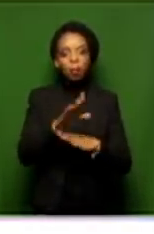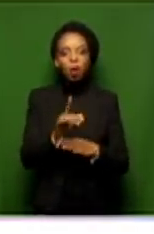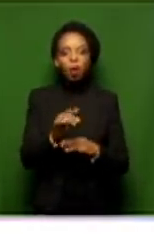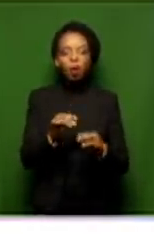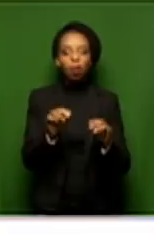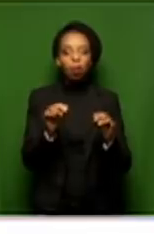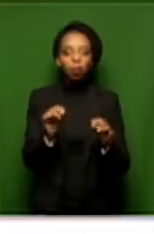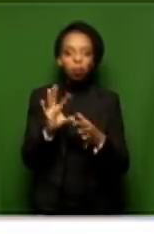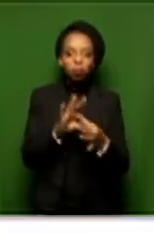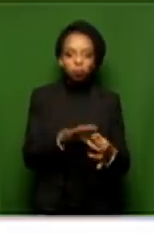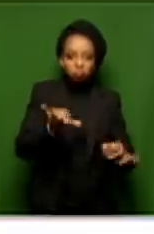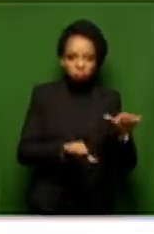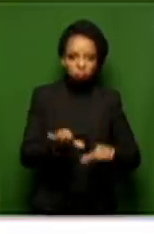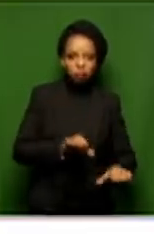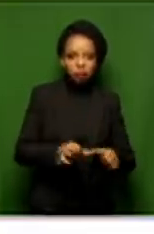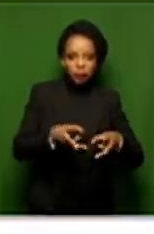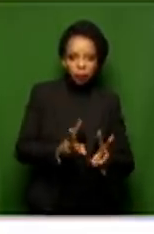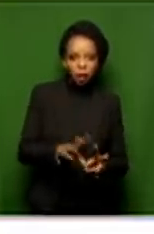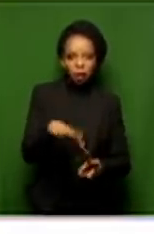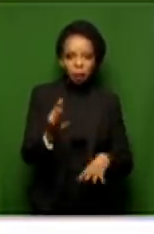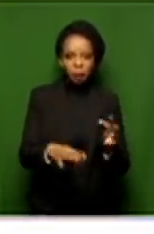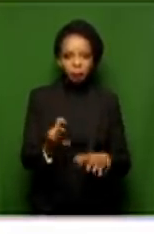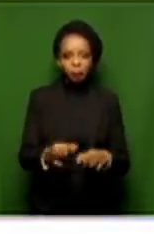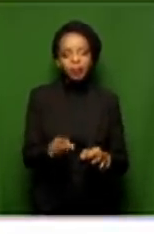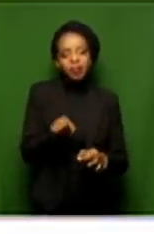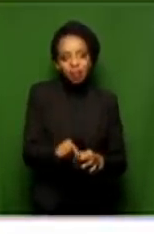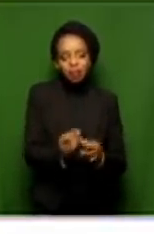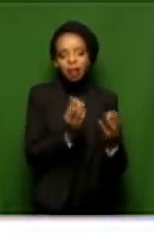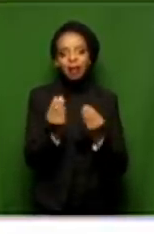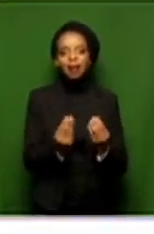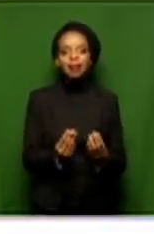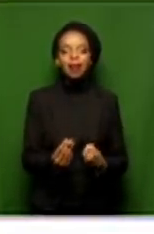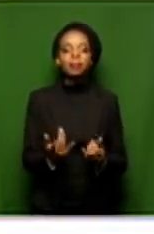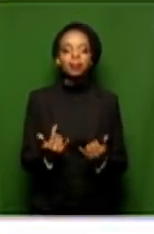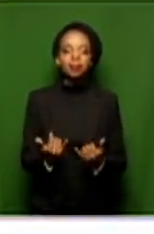scientific. We have it here this morning, and these numbers, an error